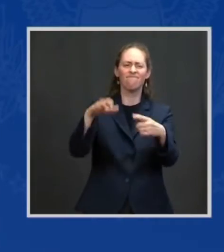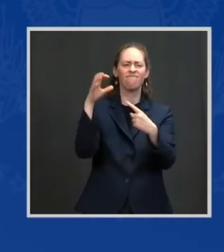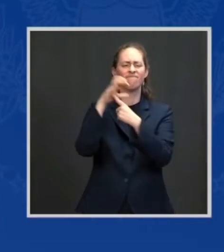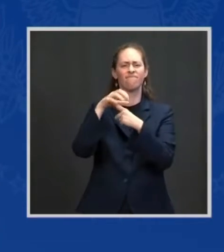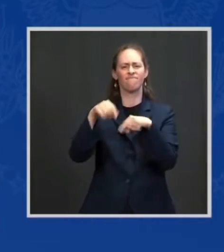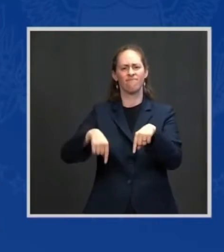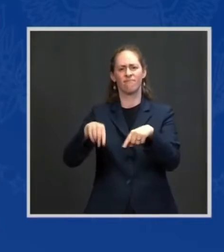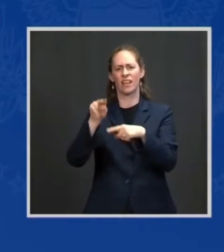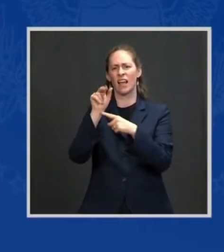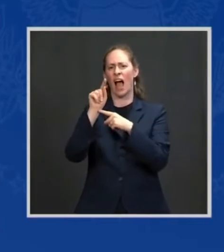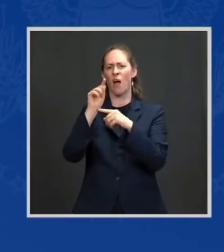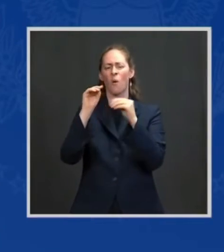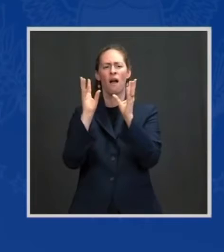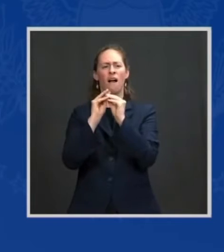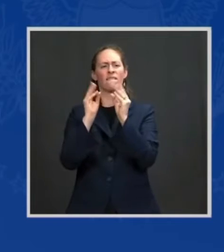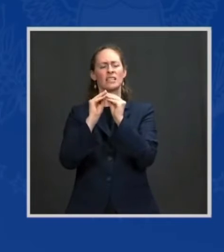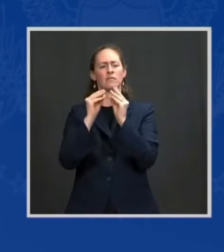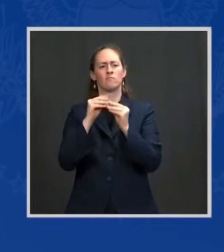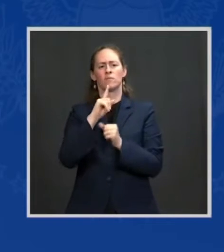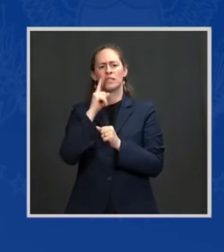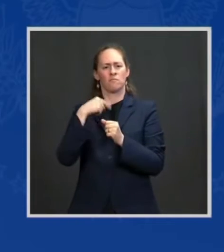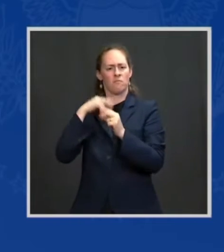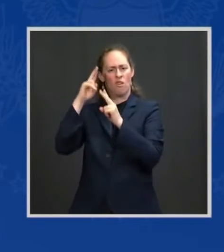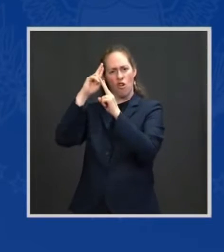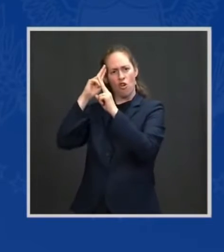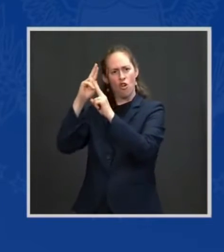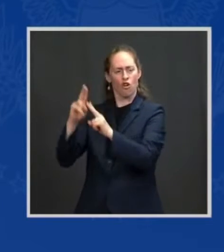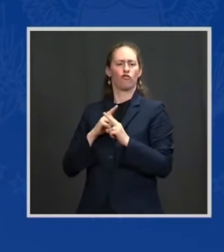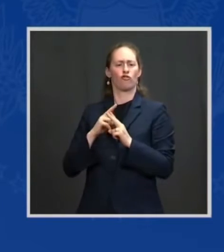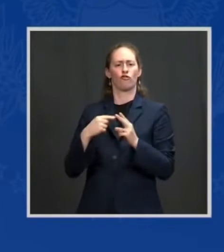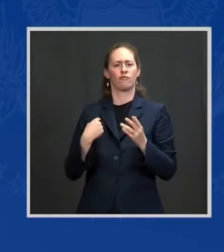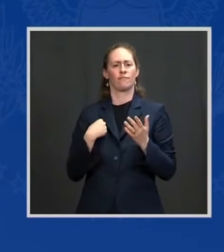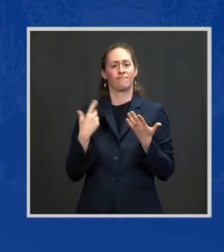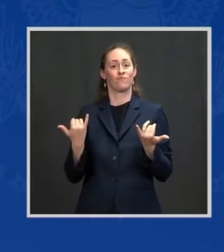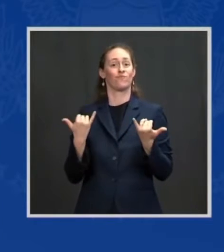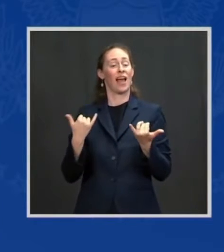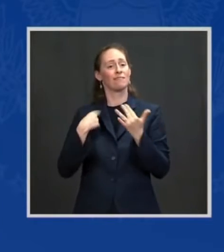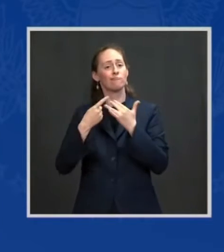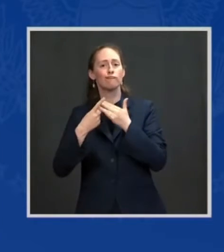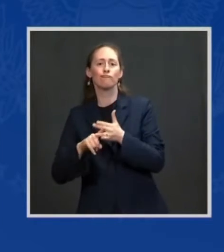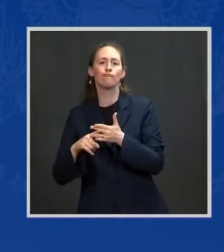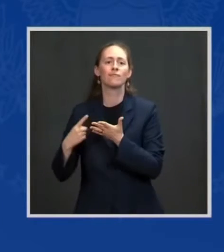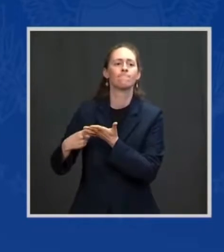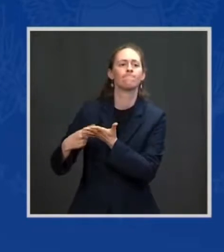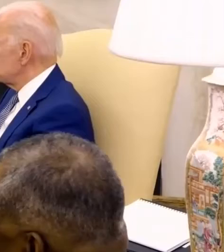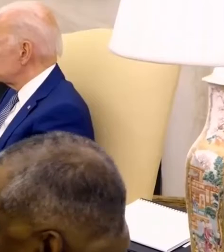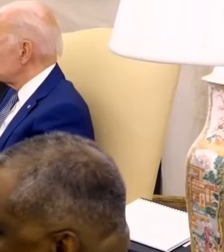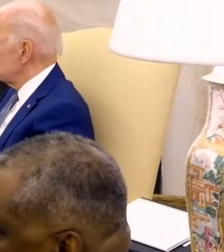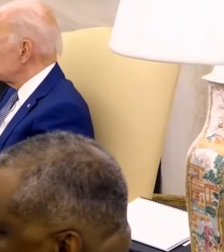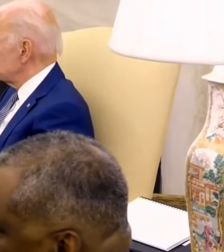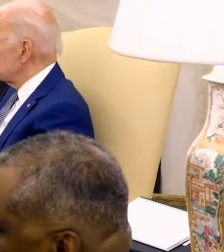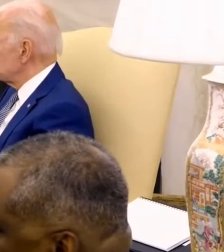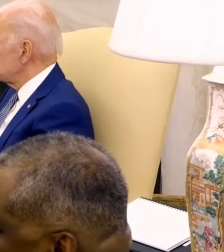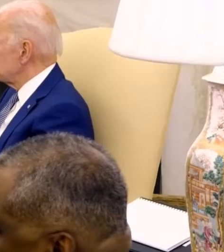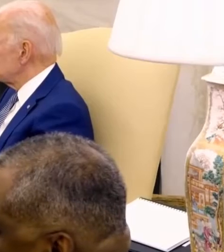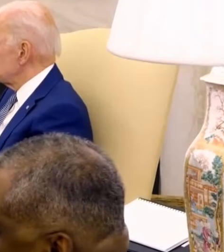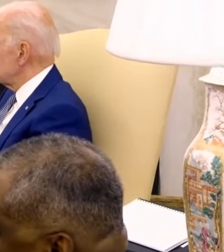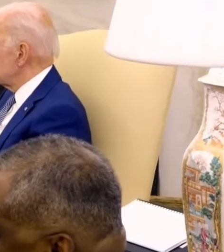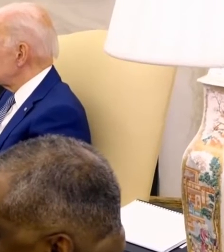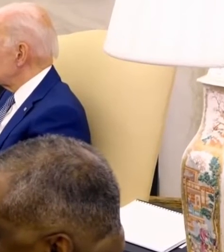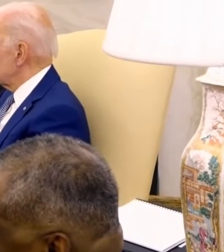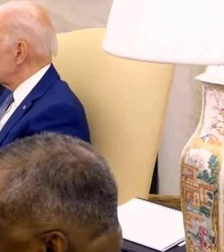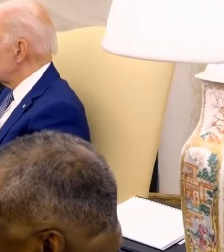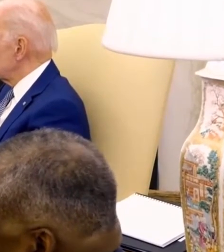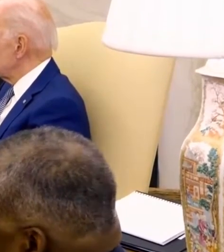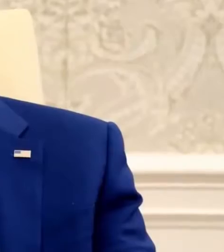know how it will go. Longtime official note taker for the then vice president's meetings, Mike McCormick, recounts in his unauthorized Biden